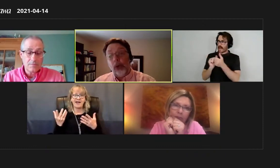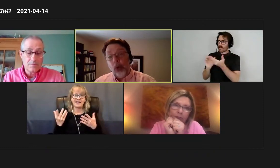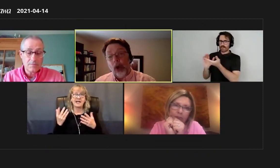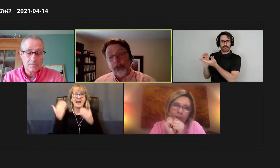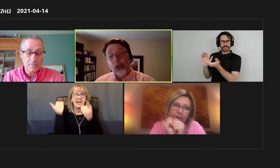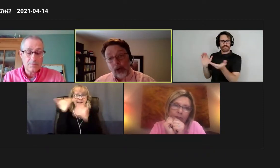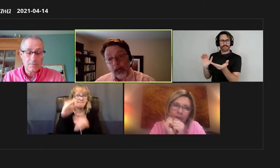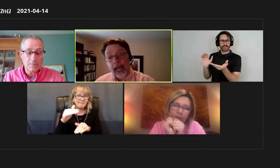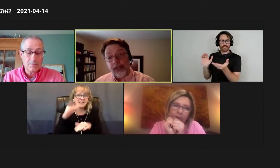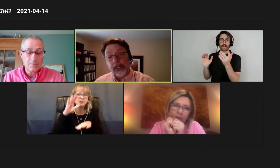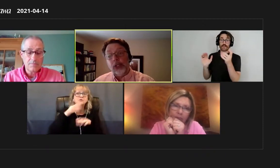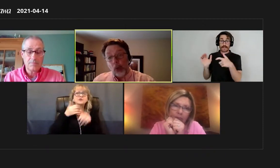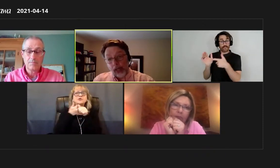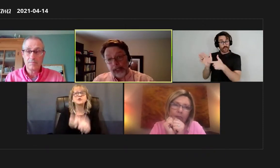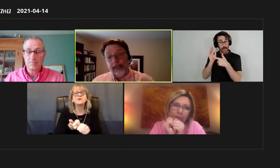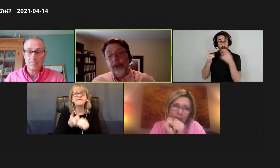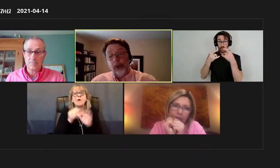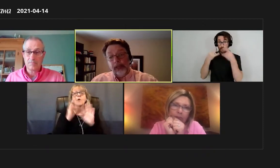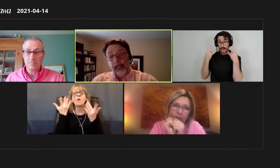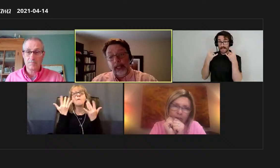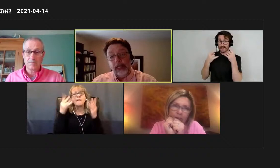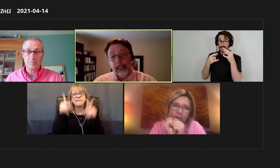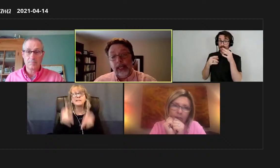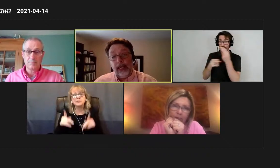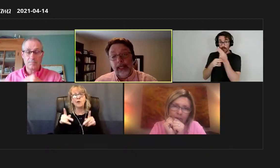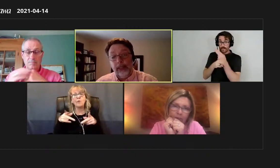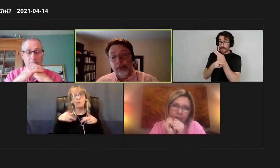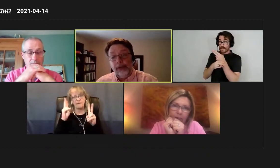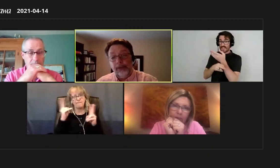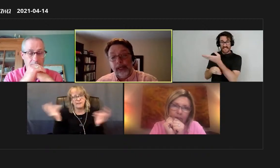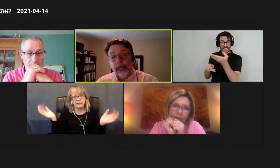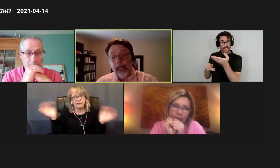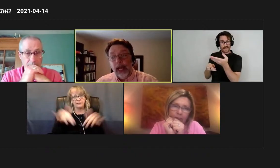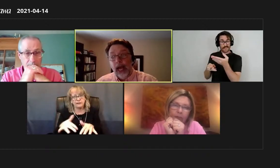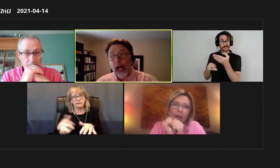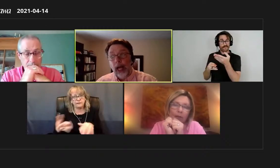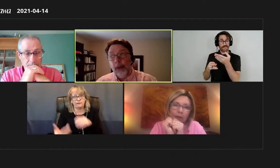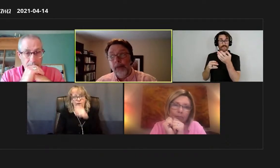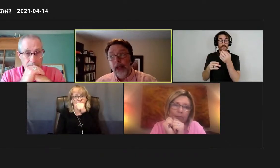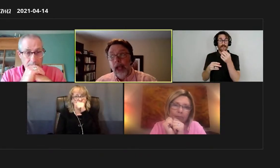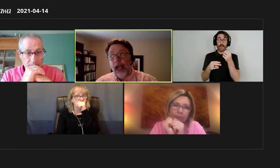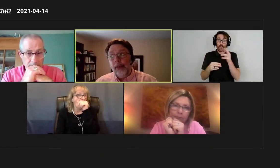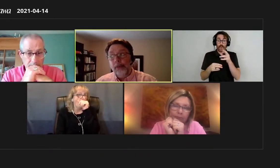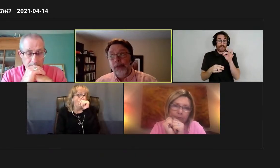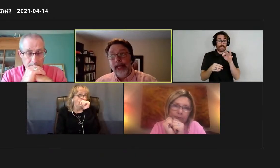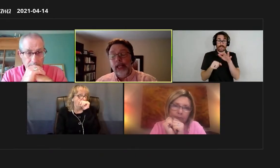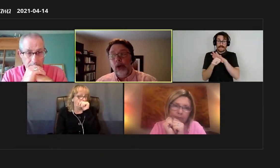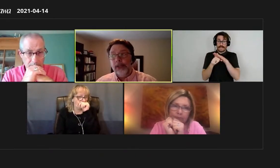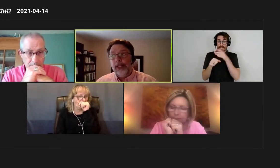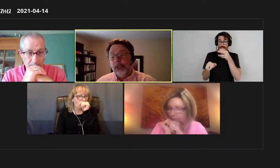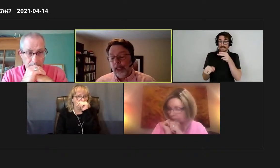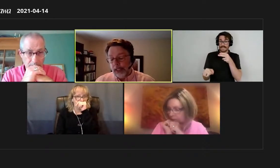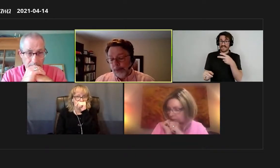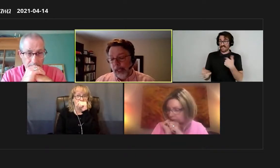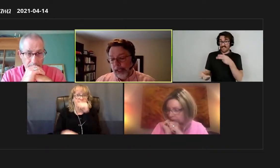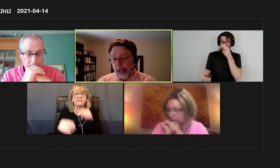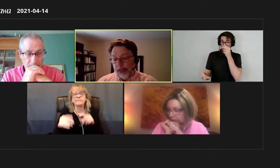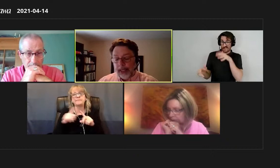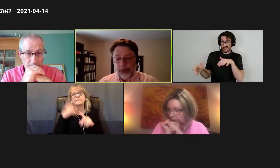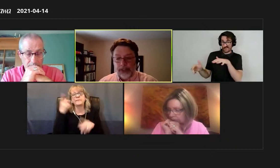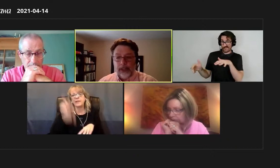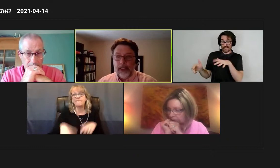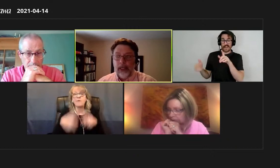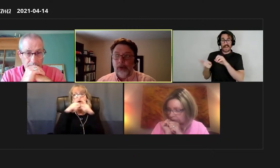be required to wear a mask, as well as if you're in the periphery. But, you know, as I was explaining to the